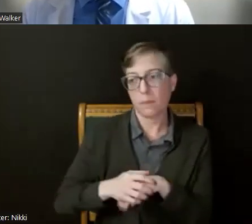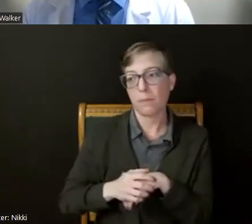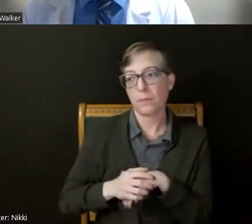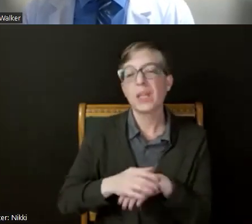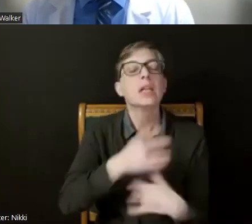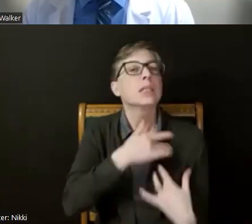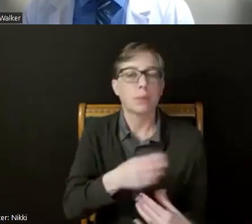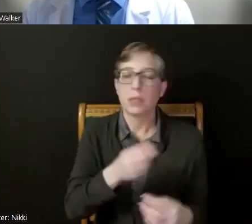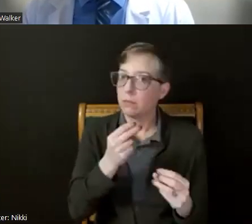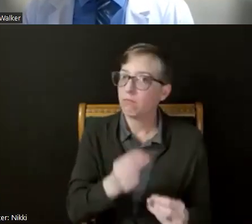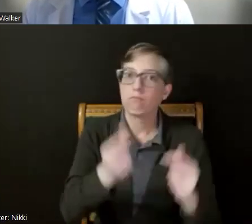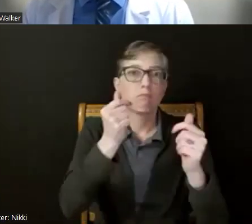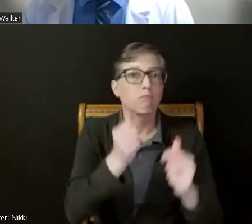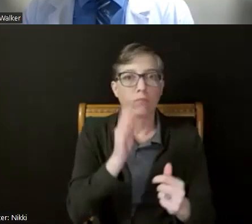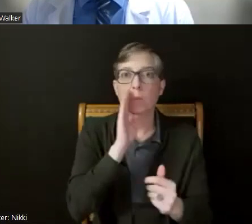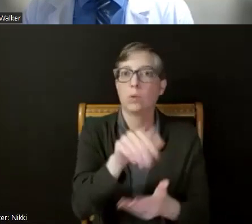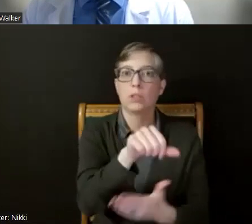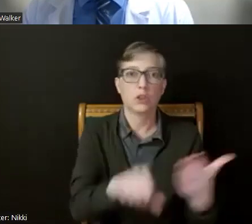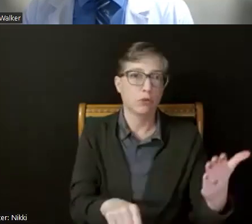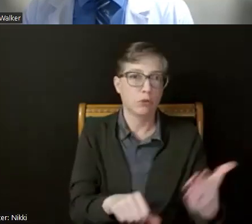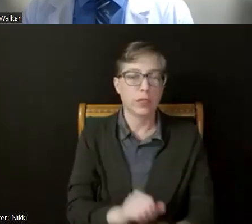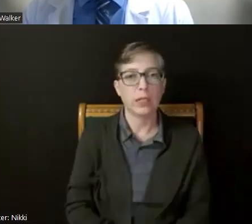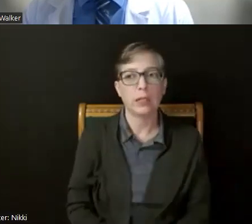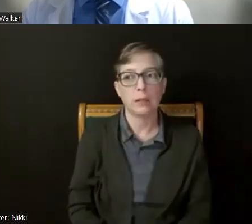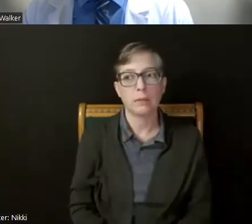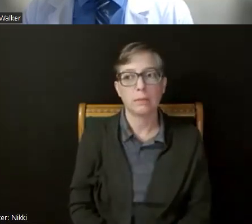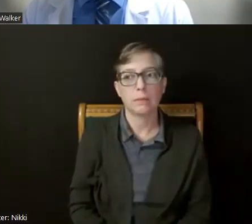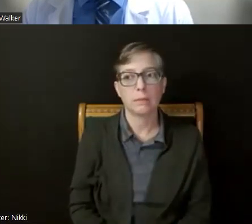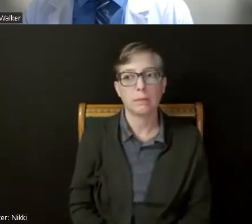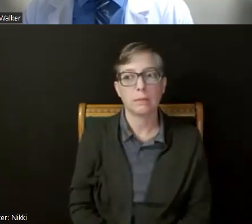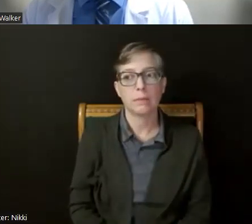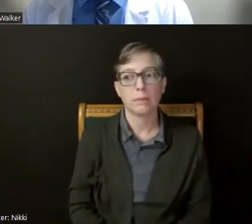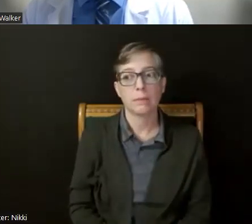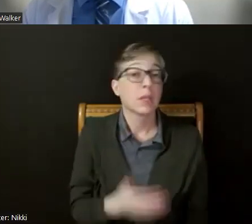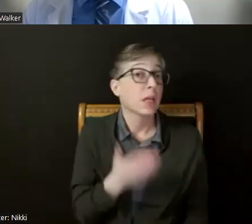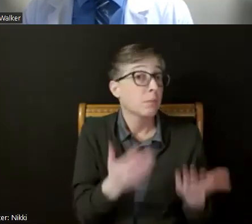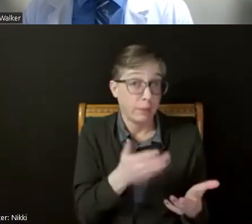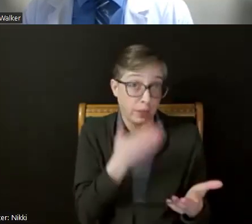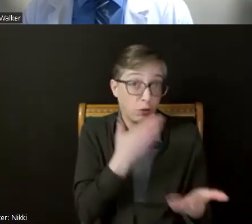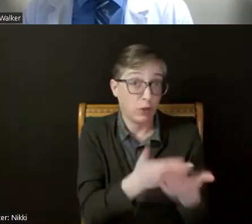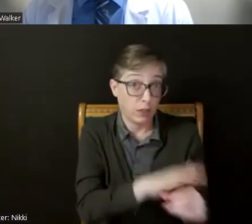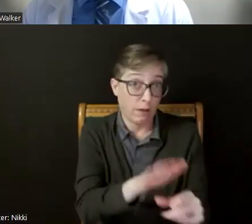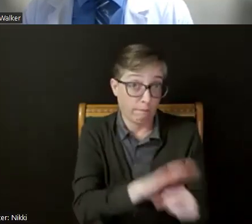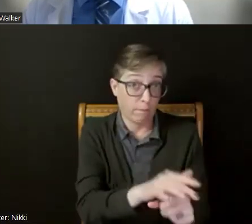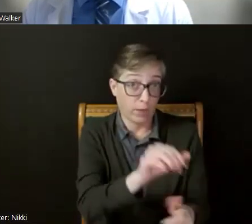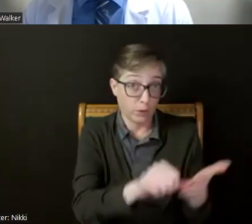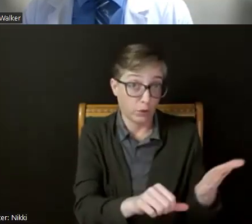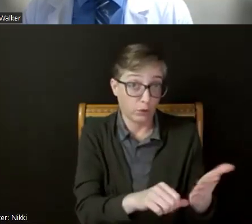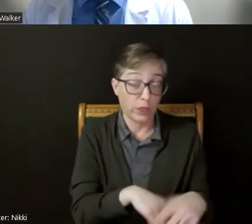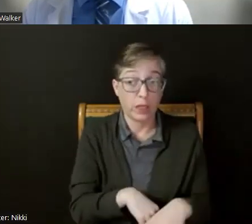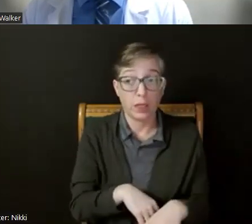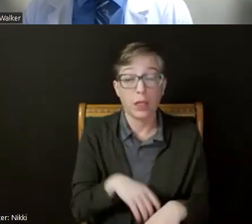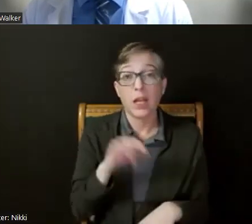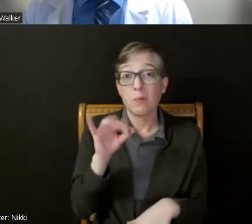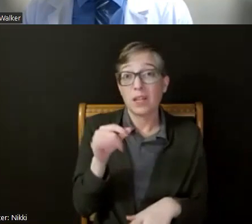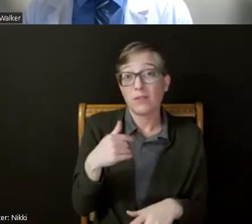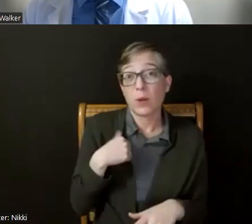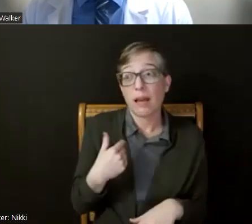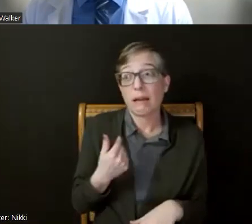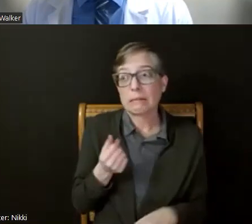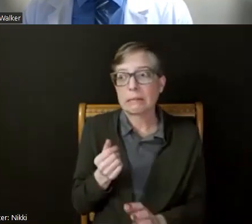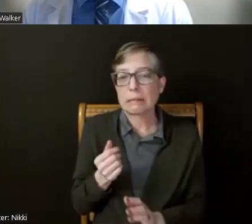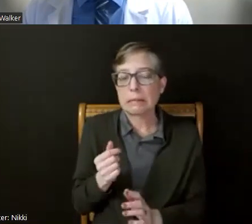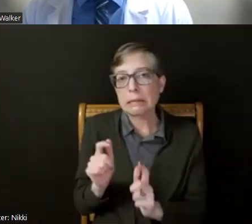right away, and that may or may not be all you need. If you are found to have a small to medium-sized colon cancer that